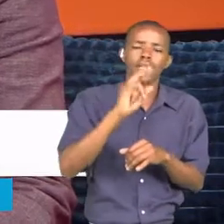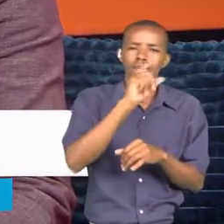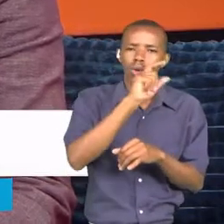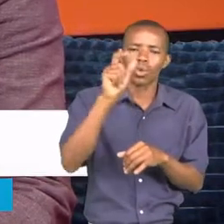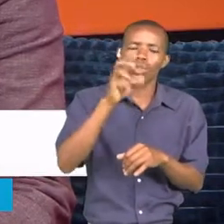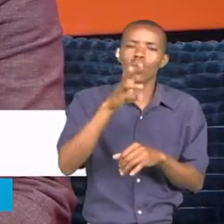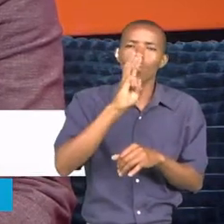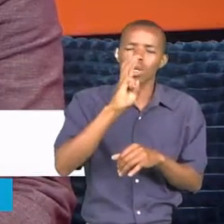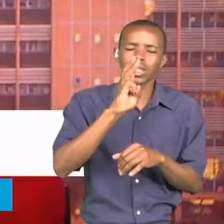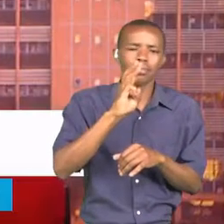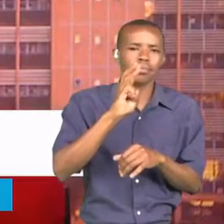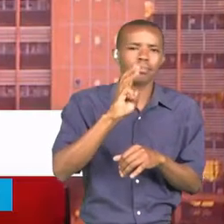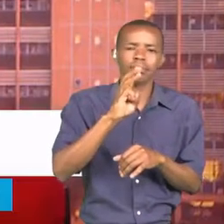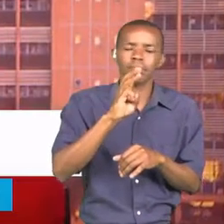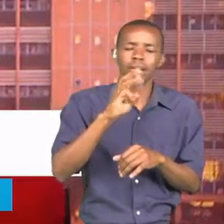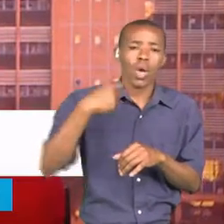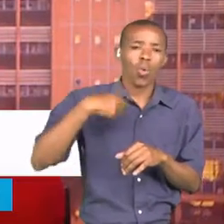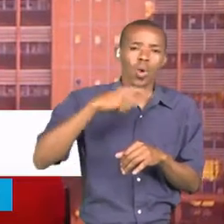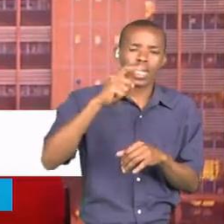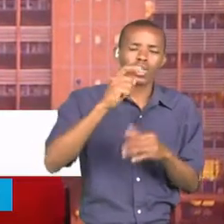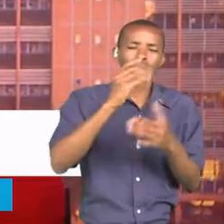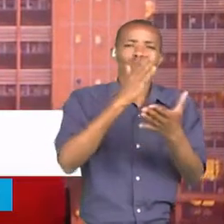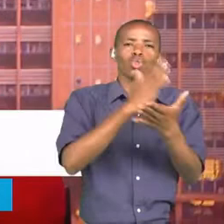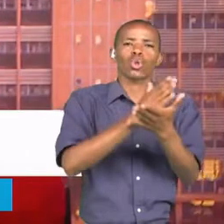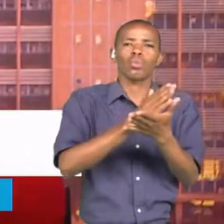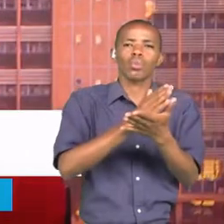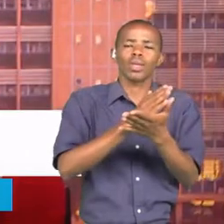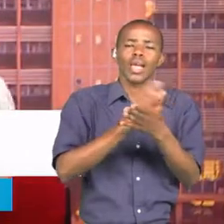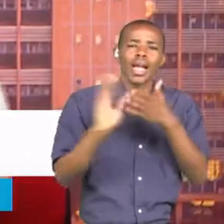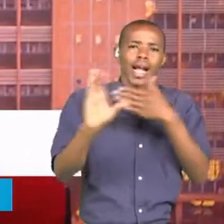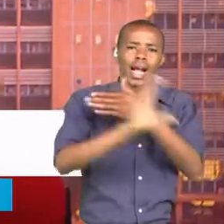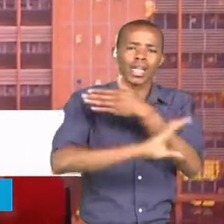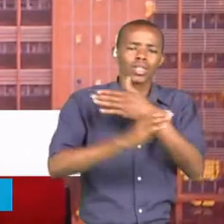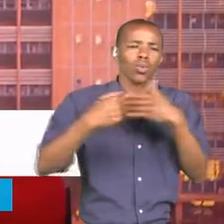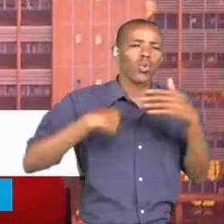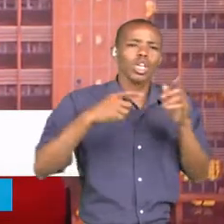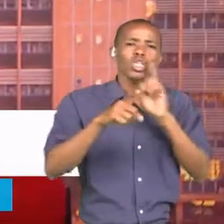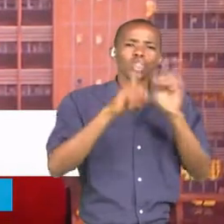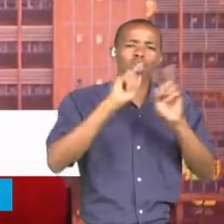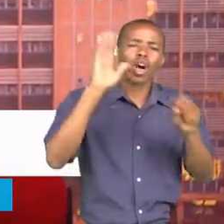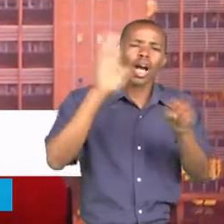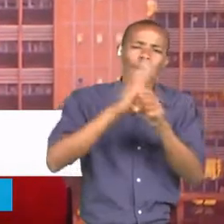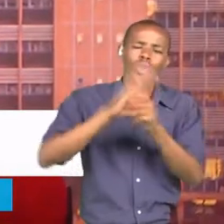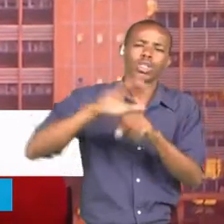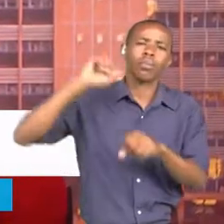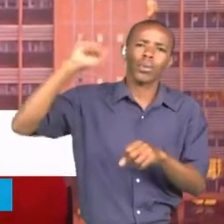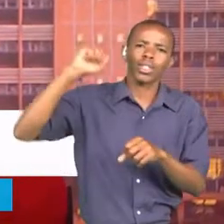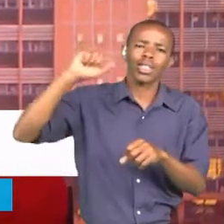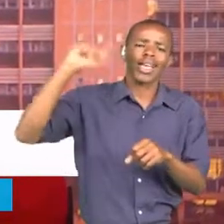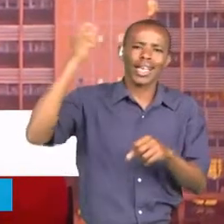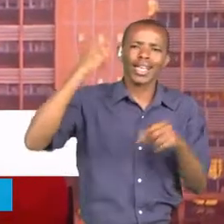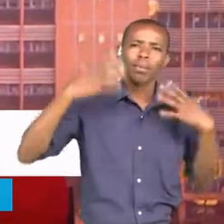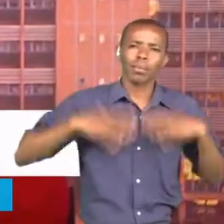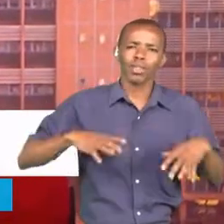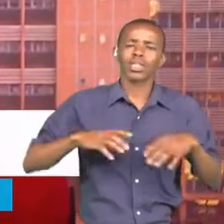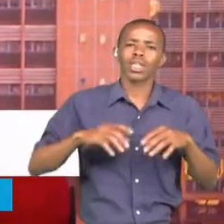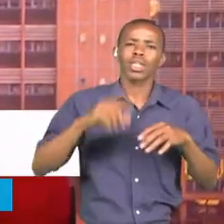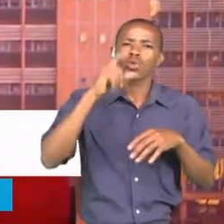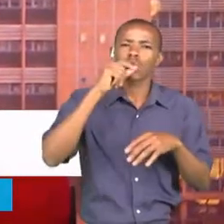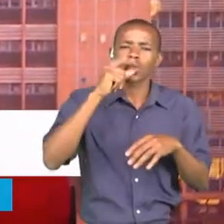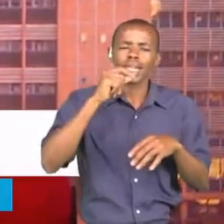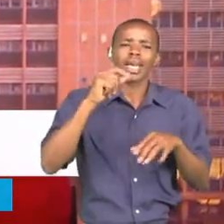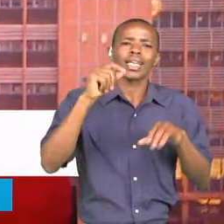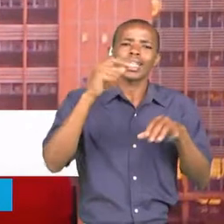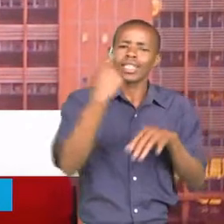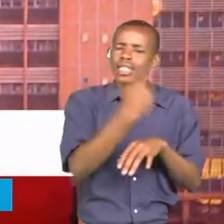FAO. So we need to stop. You know, in this country, we talk too much politics. Kenyans talk too much. If you go on Twitter,